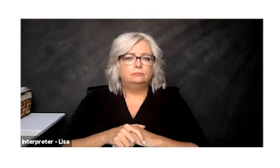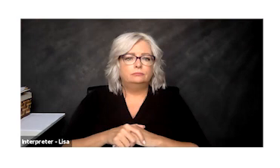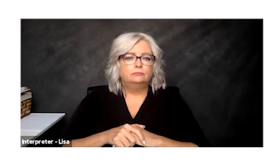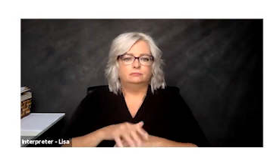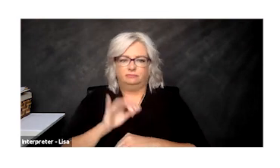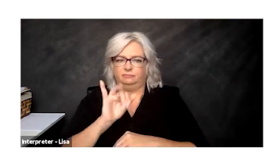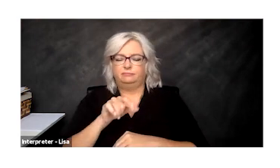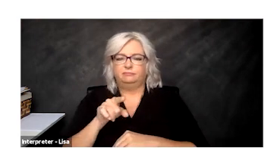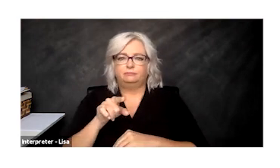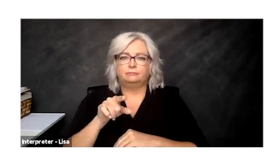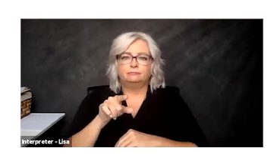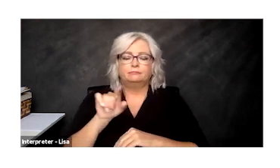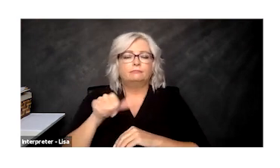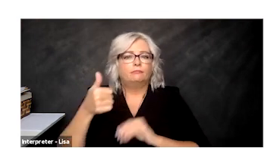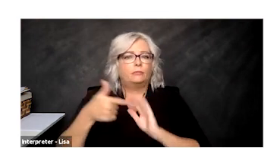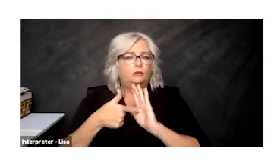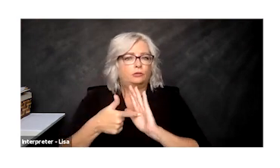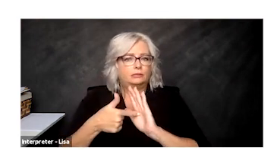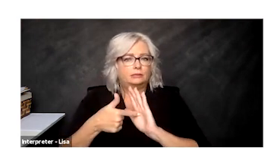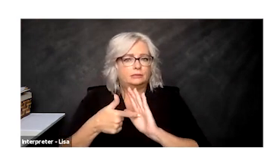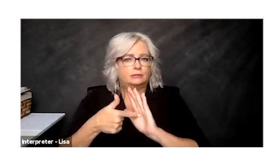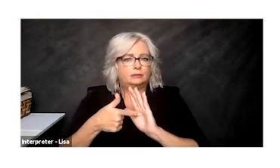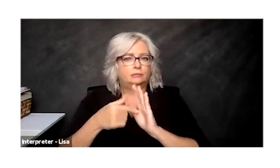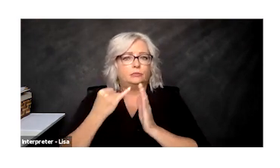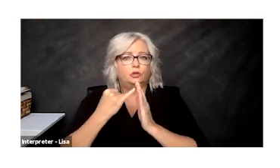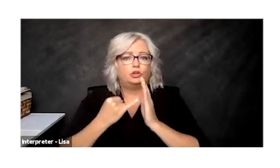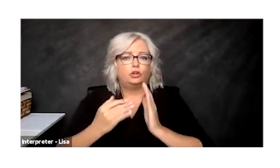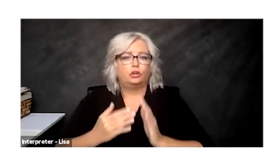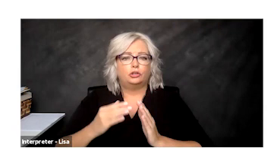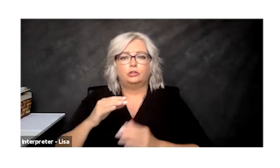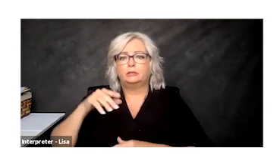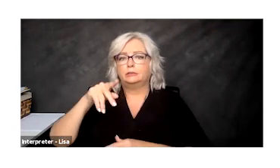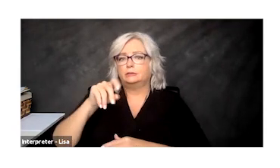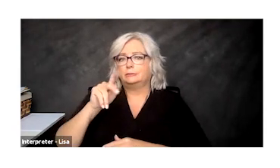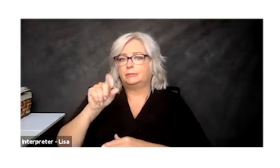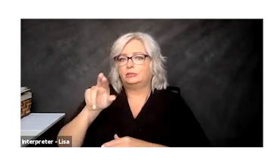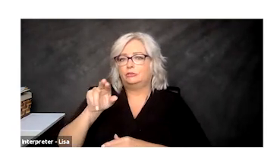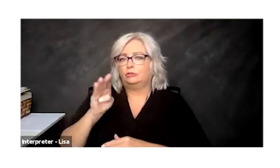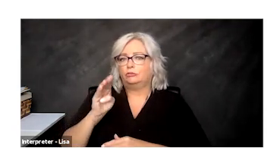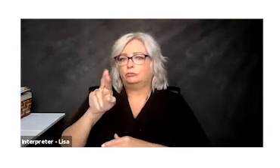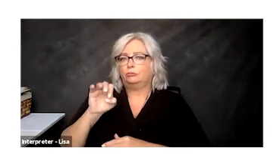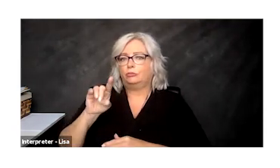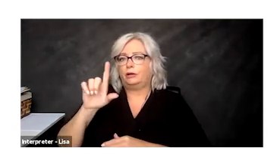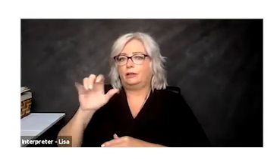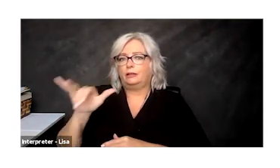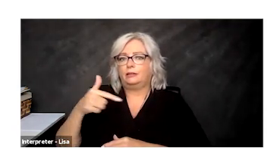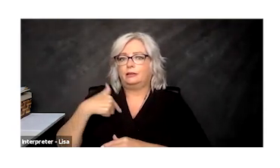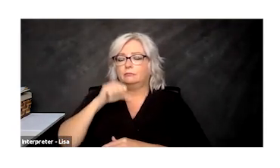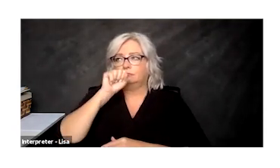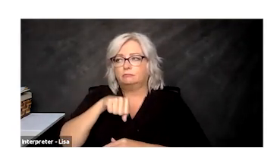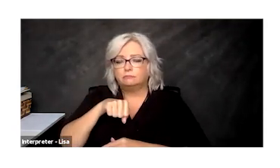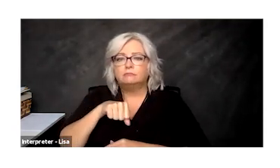Yeah. Another example that is artist Peter Brathwaite, who I'm a big fan of.